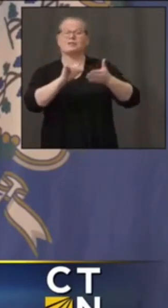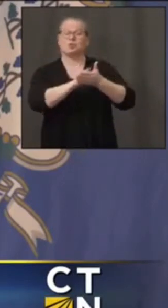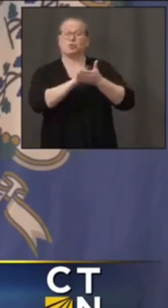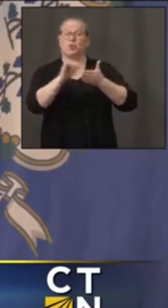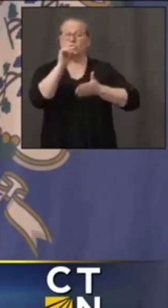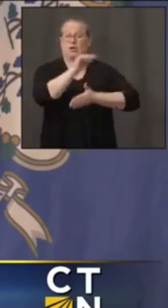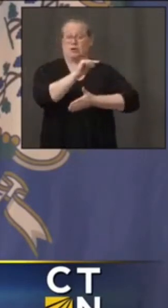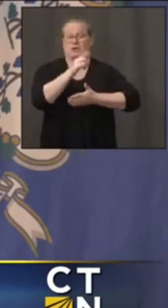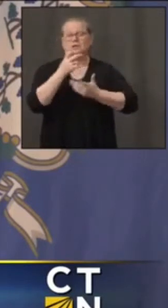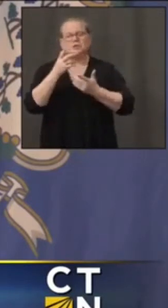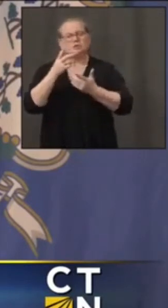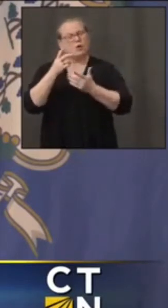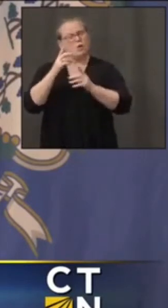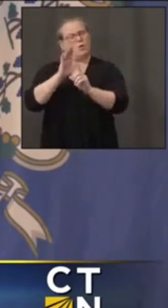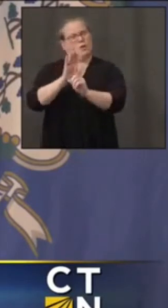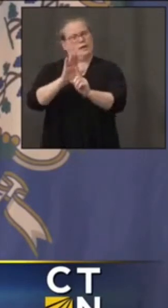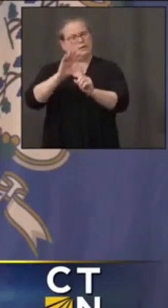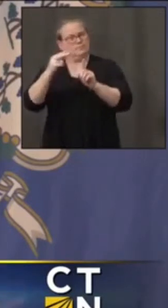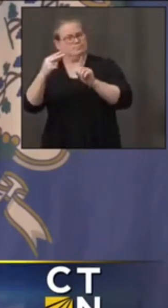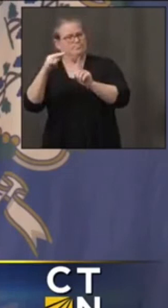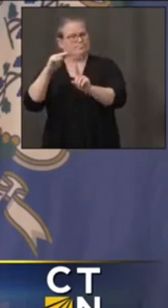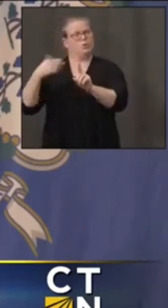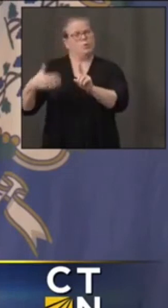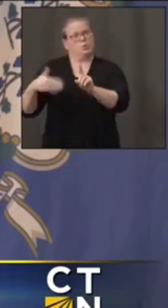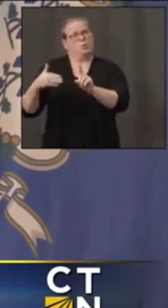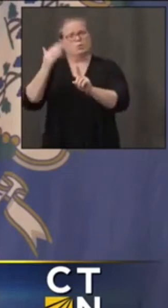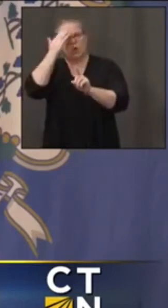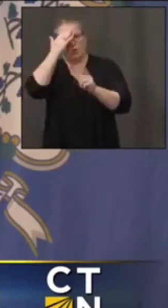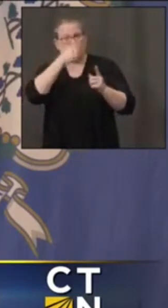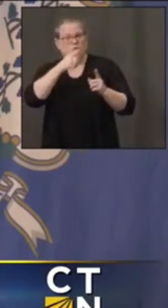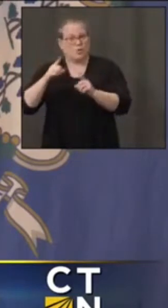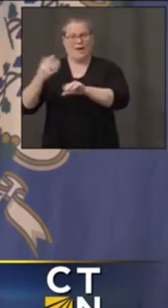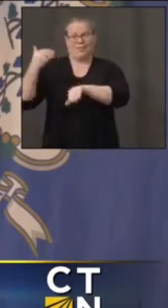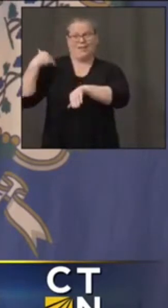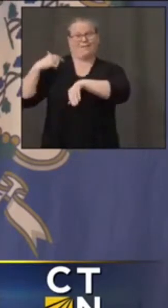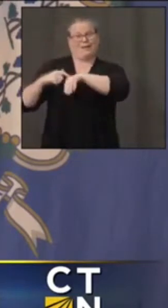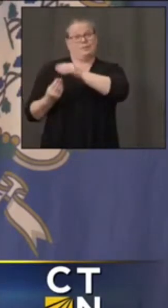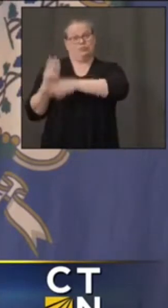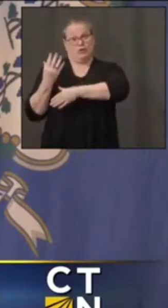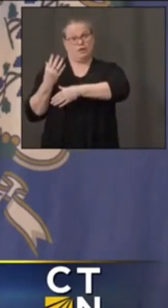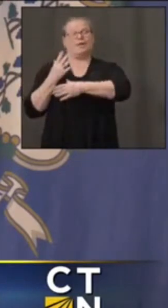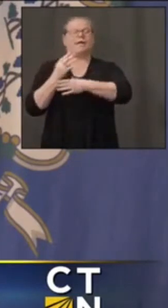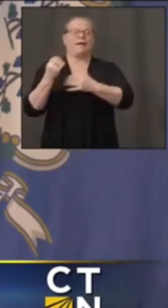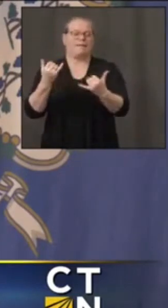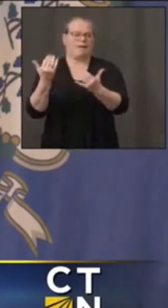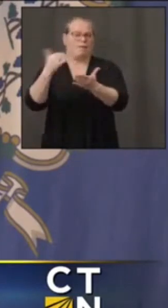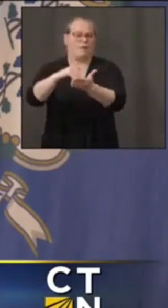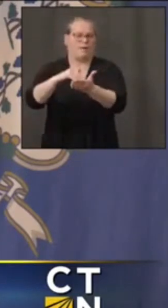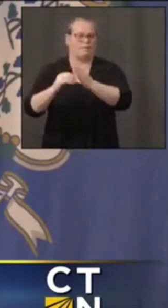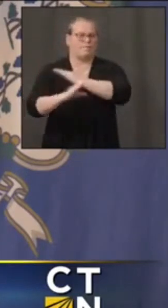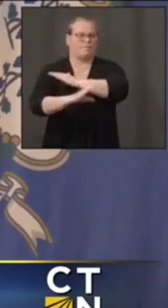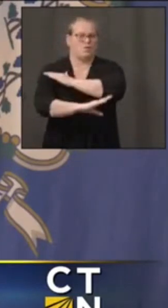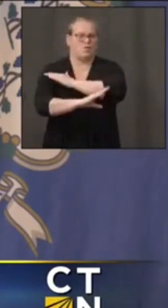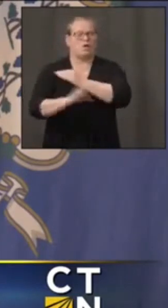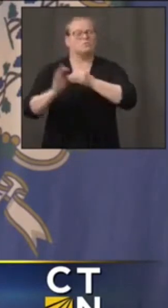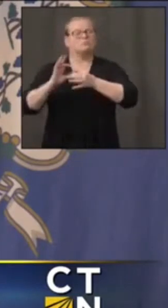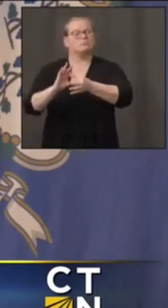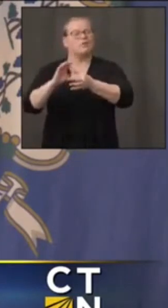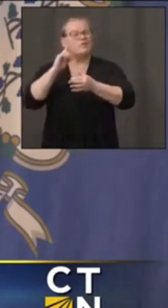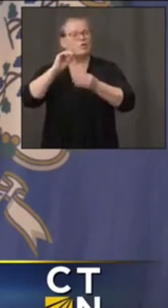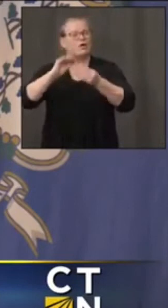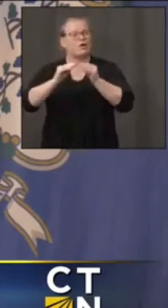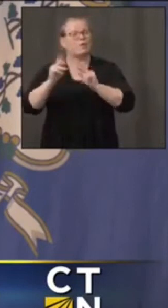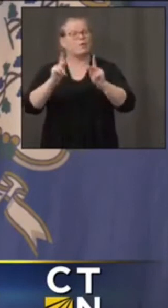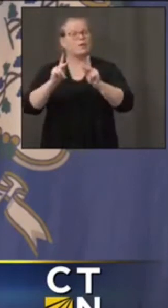perspective in terms of what's going on last time and now this time in terms of hospitalization. Let me